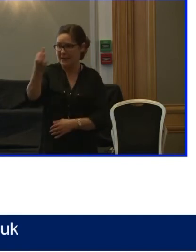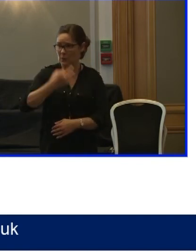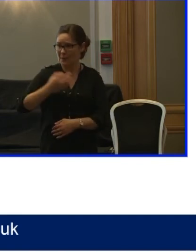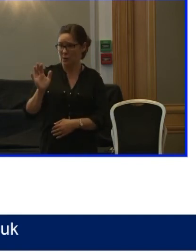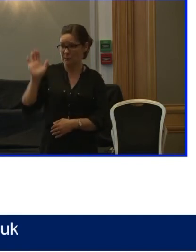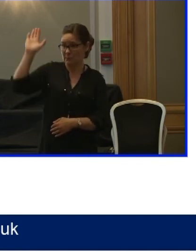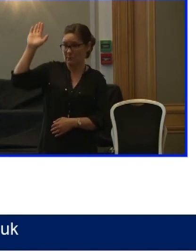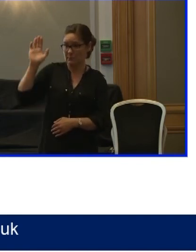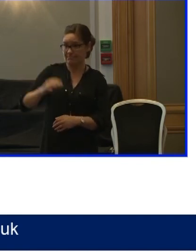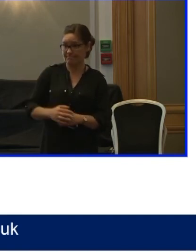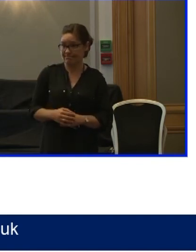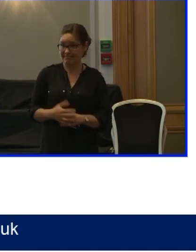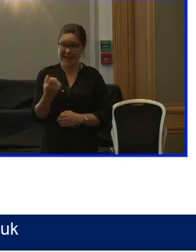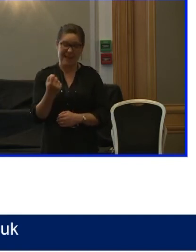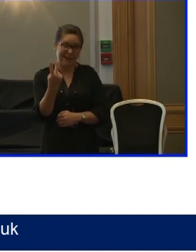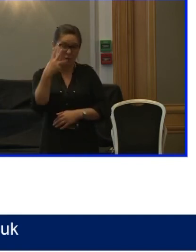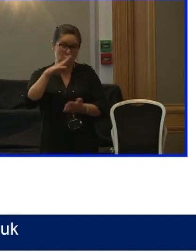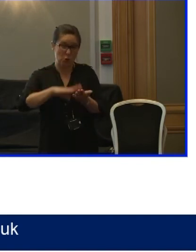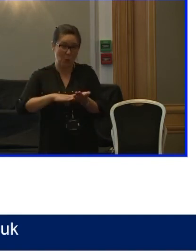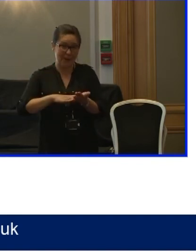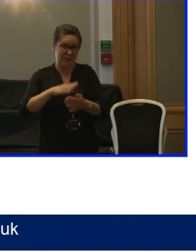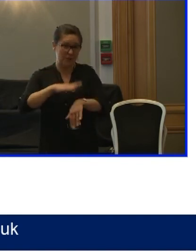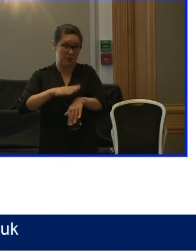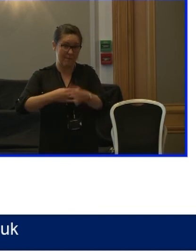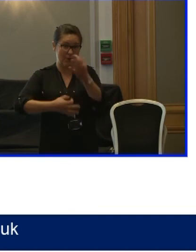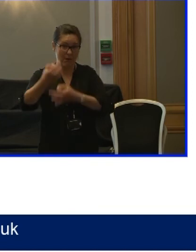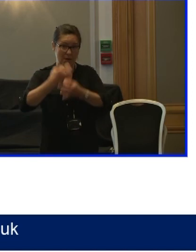to a member of staff. We've got a couple of minutes.